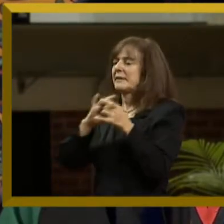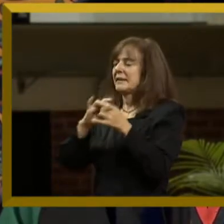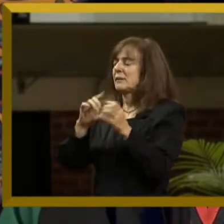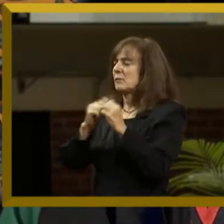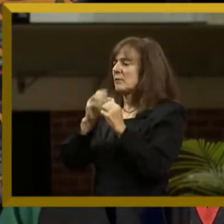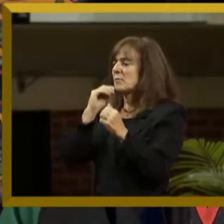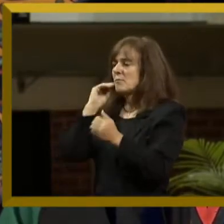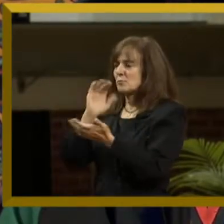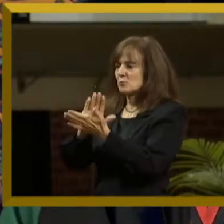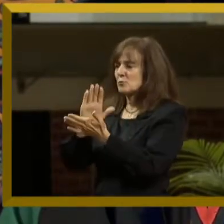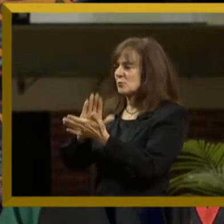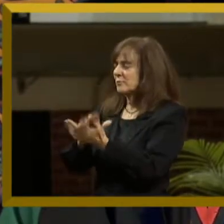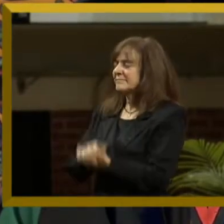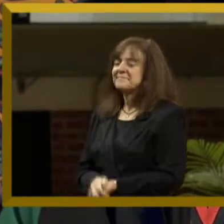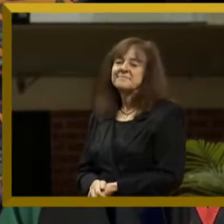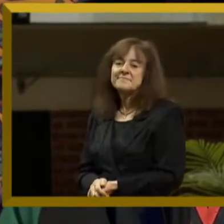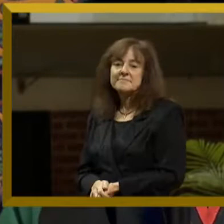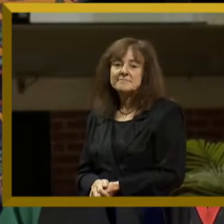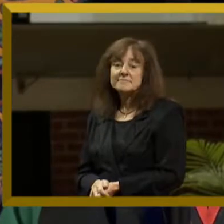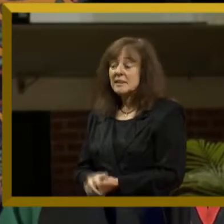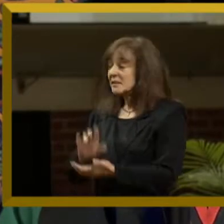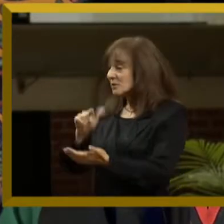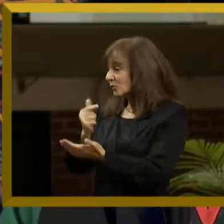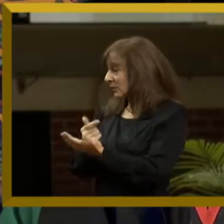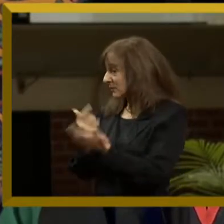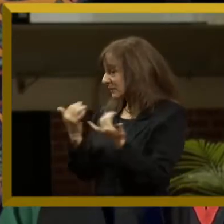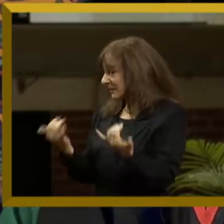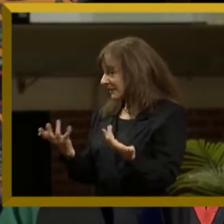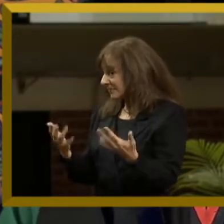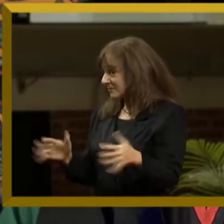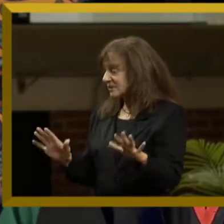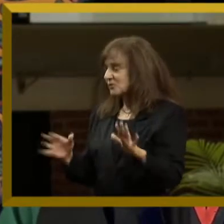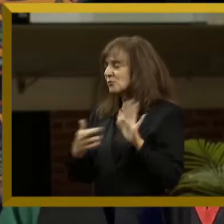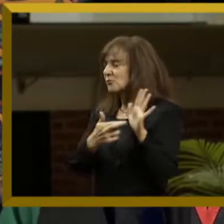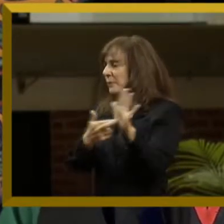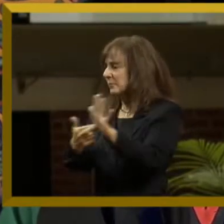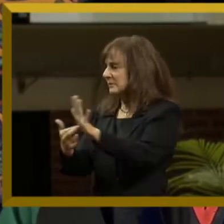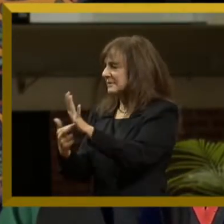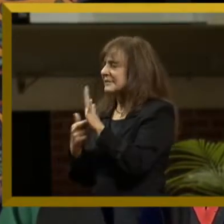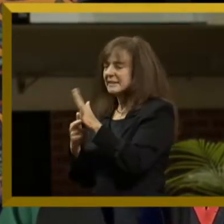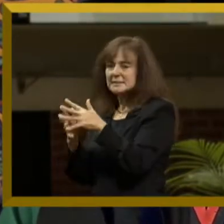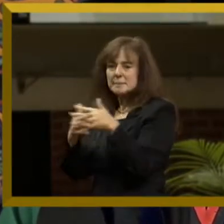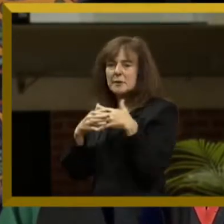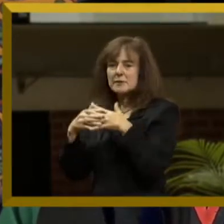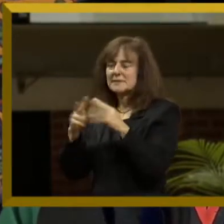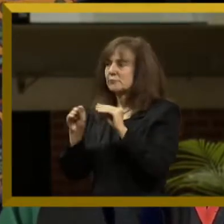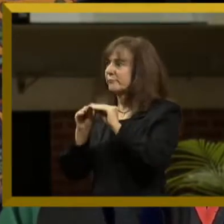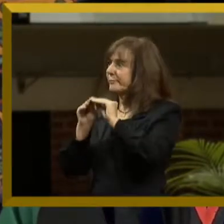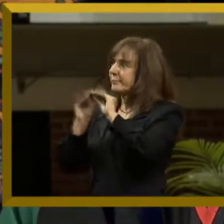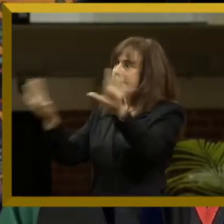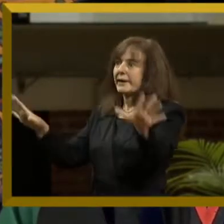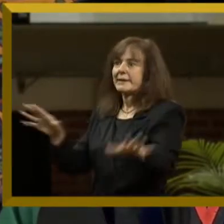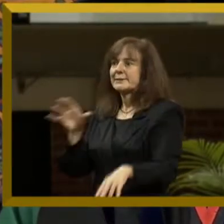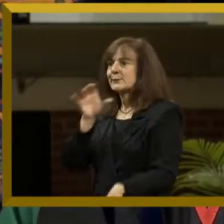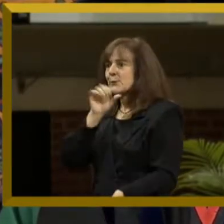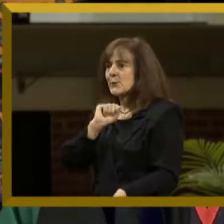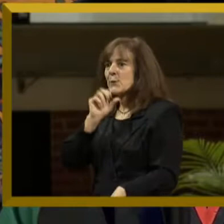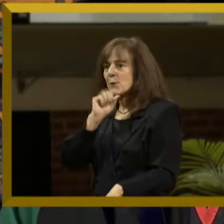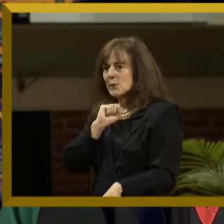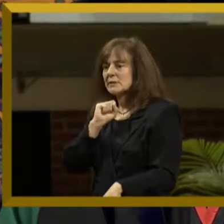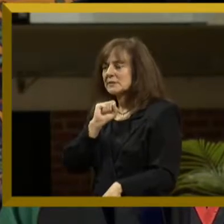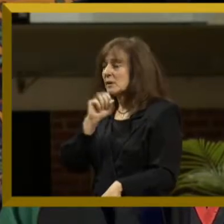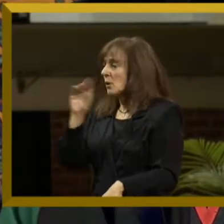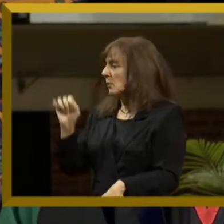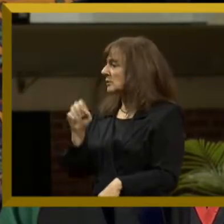alma mater. As a graduate, you are a representative of America's brightest orange. Oklahoma